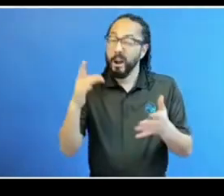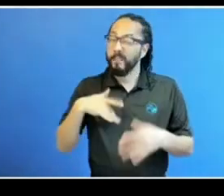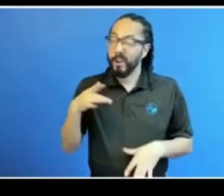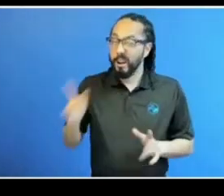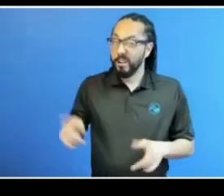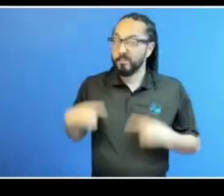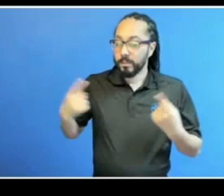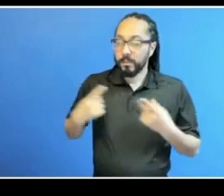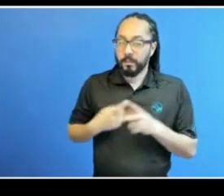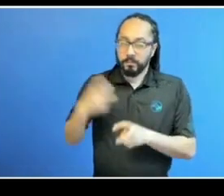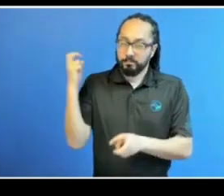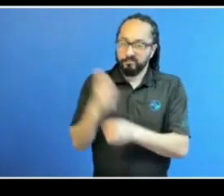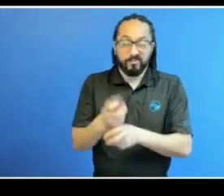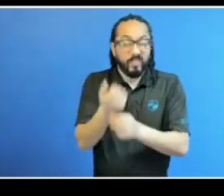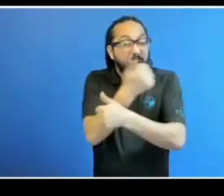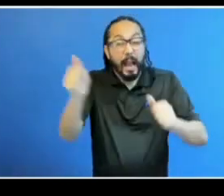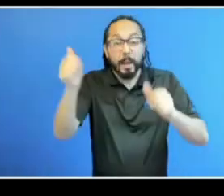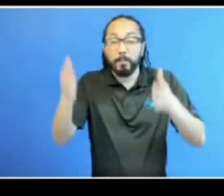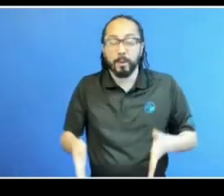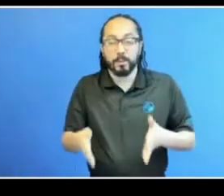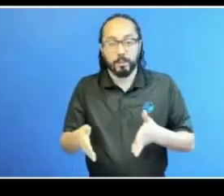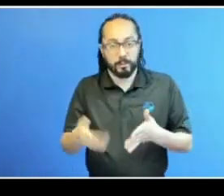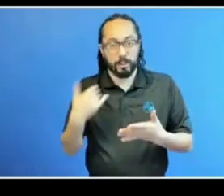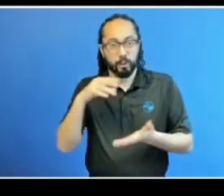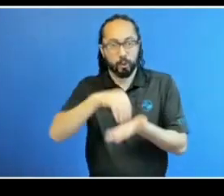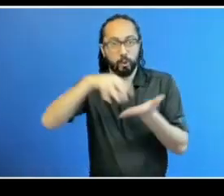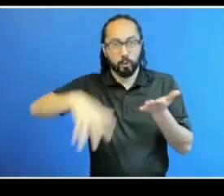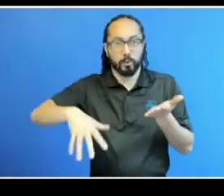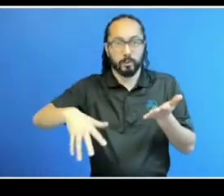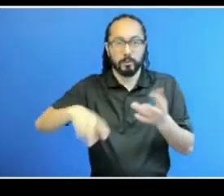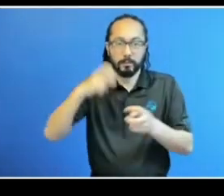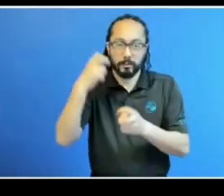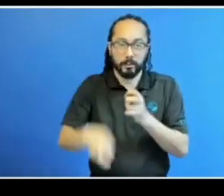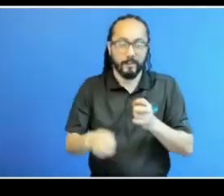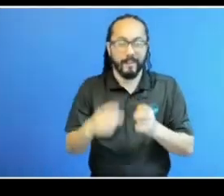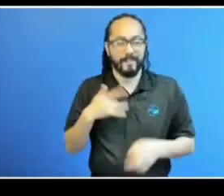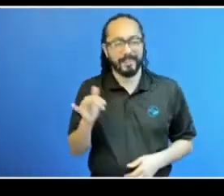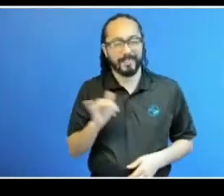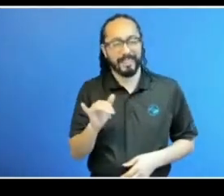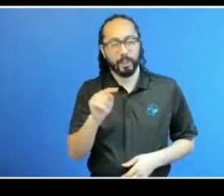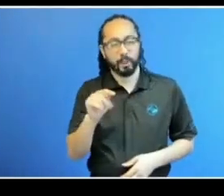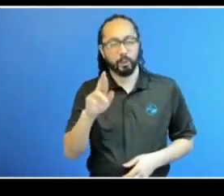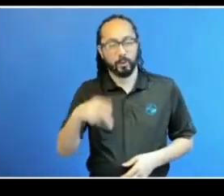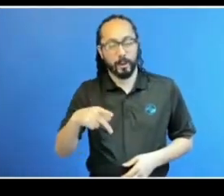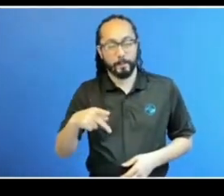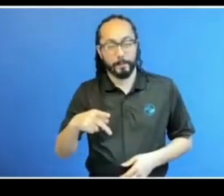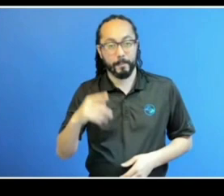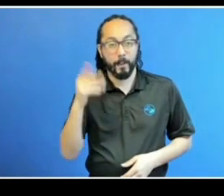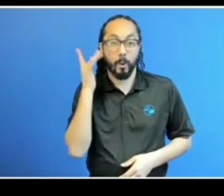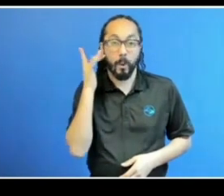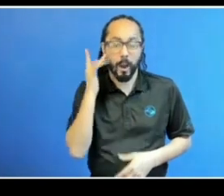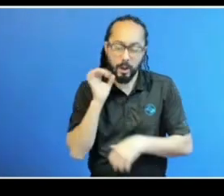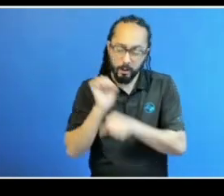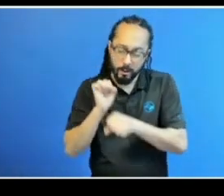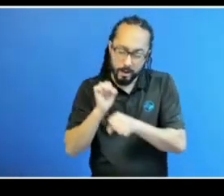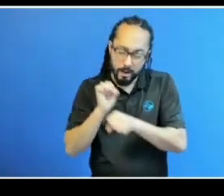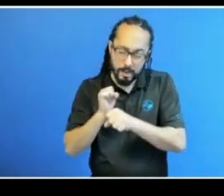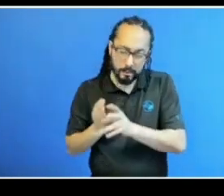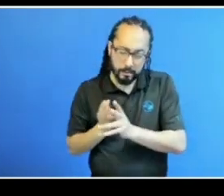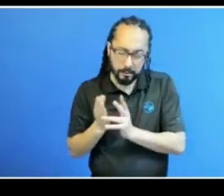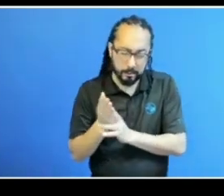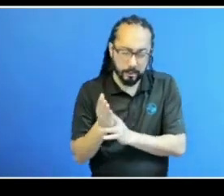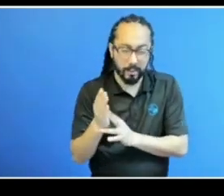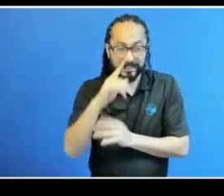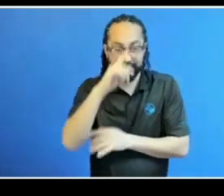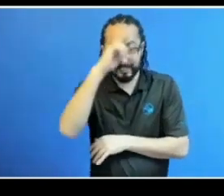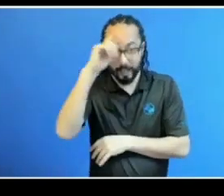go through in their lifetime. You know what I mean? It's almost like a trap because you work hard all summer and you can't get EI during the school year either.